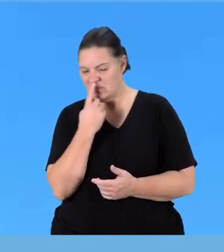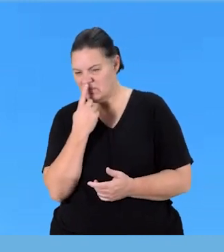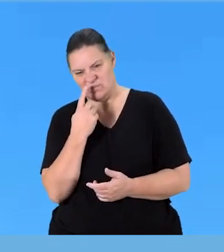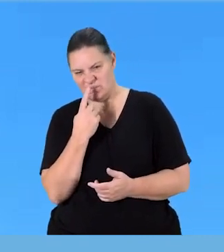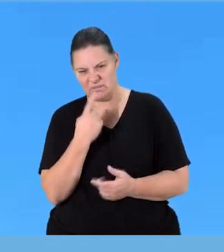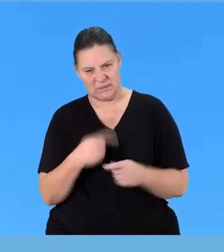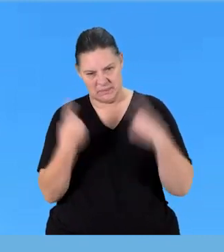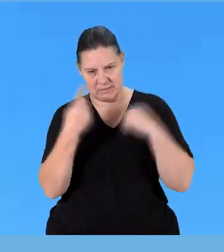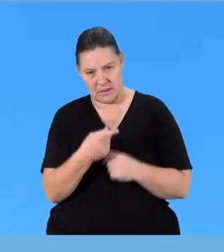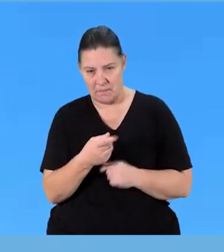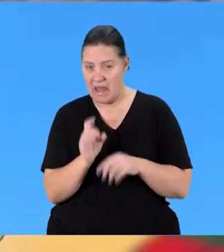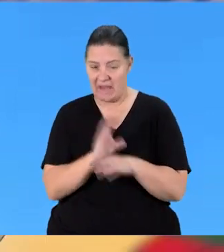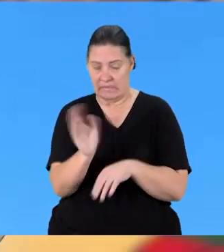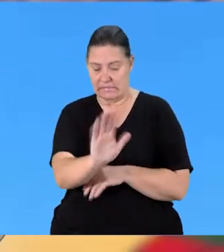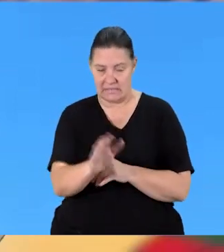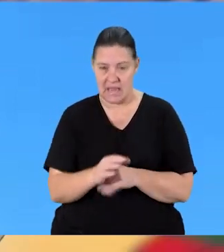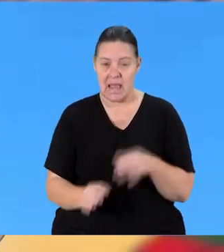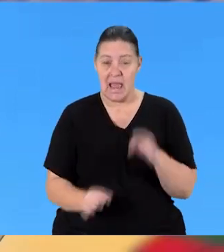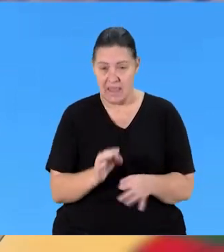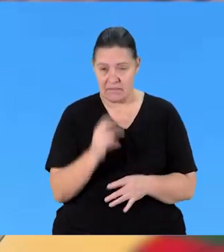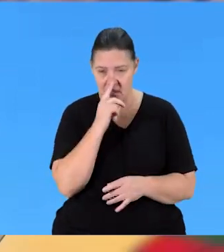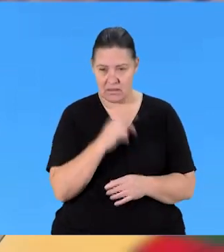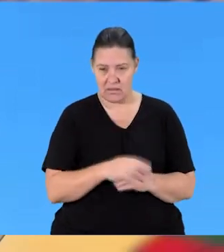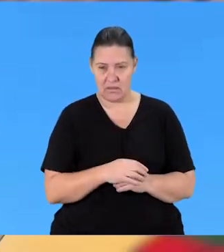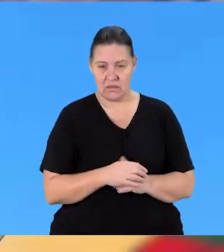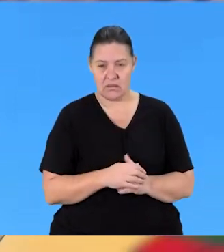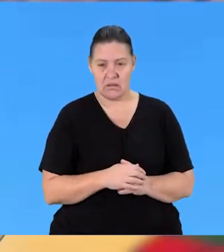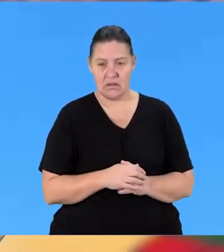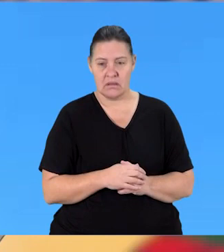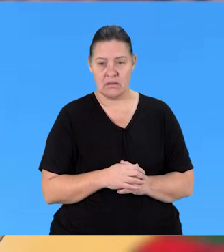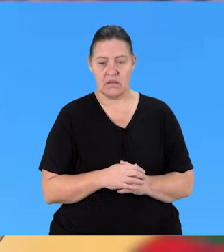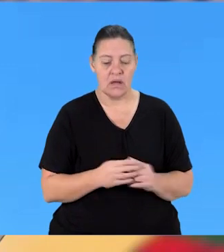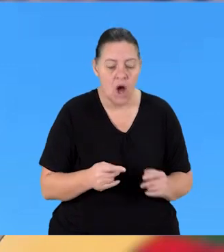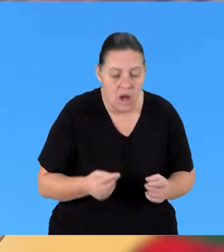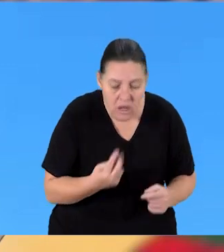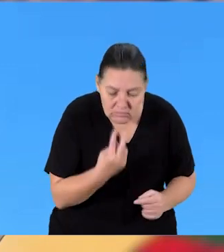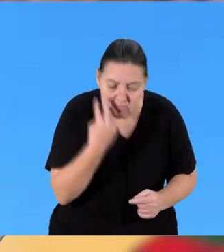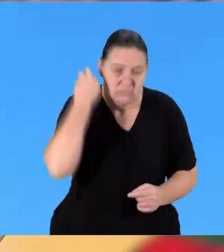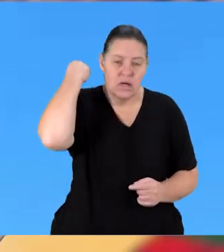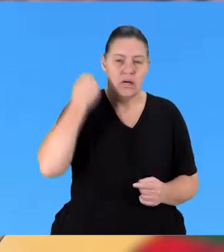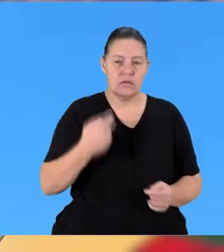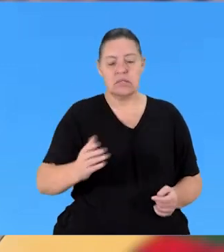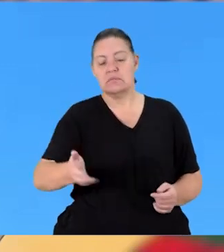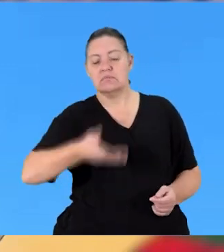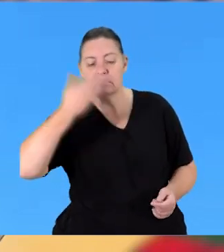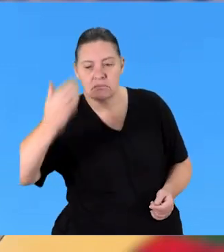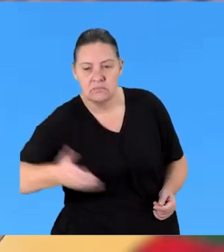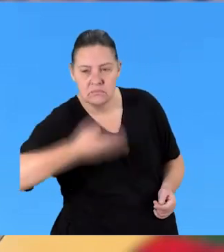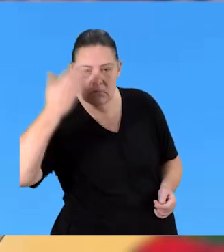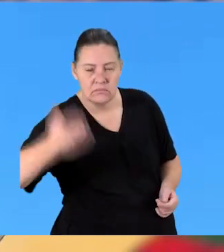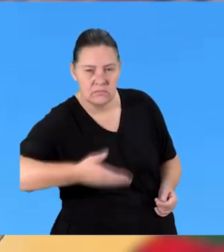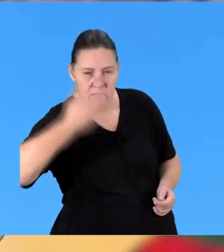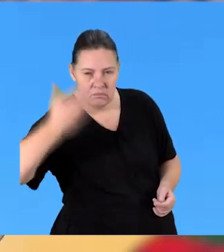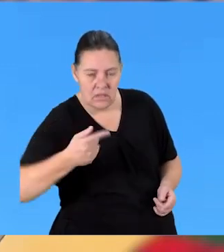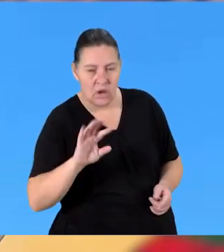chemical reactions, of which it is not advisable. And if you do, we waft. You don't just directly smell from the reaction